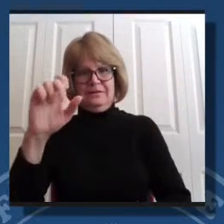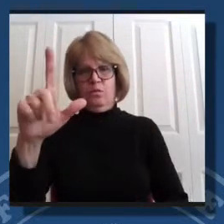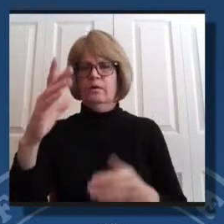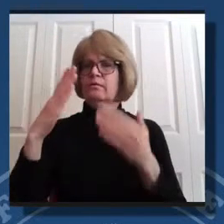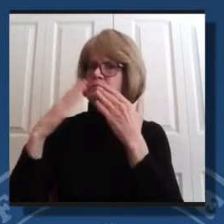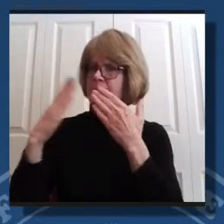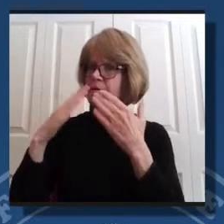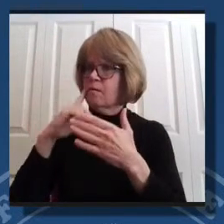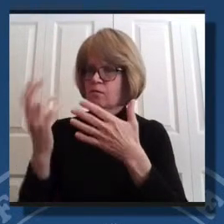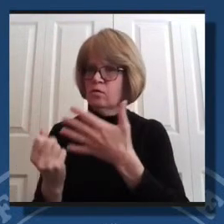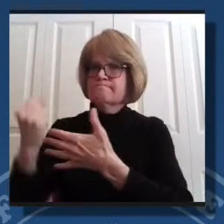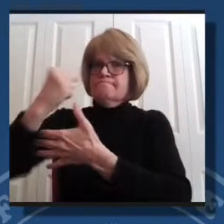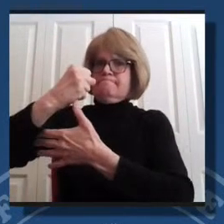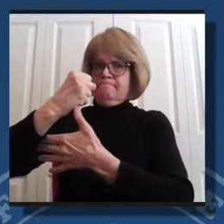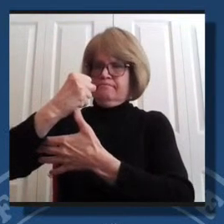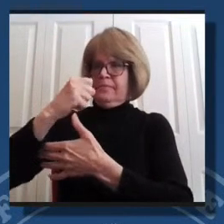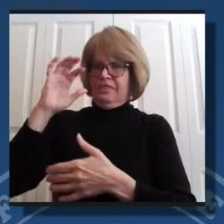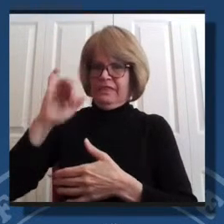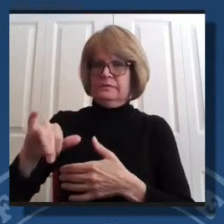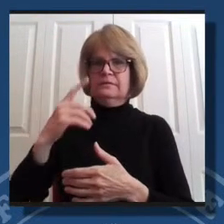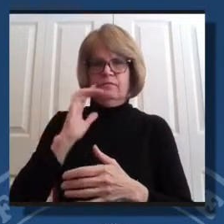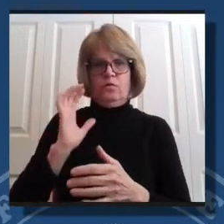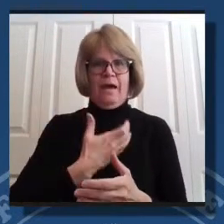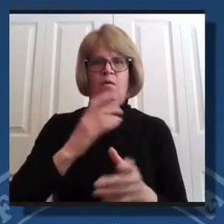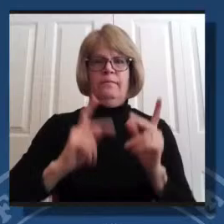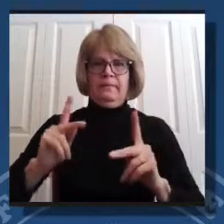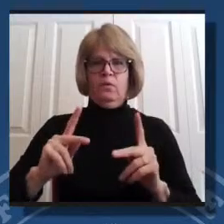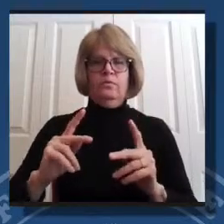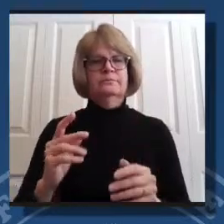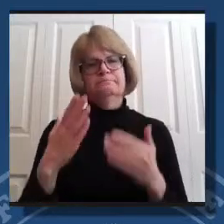true priority for our constituents. Thank you.